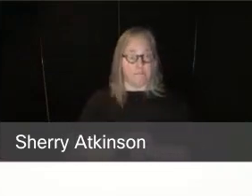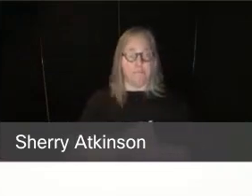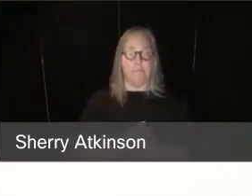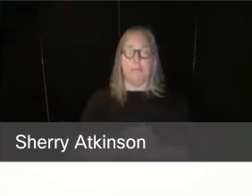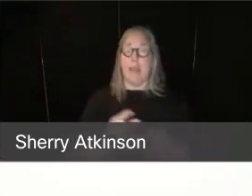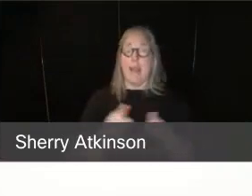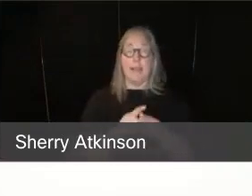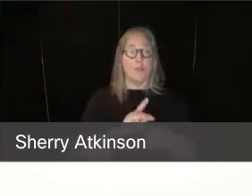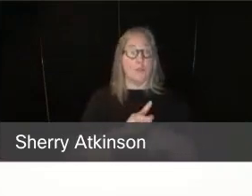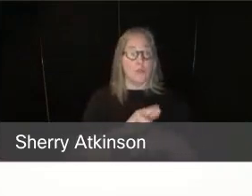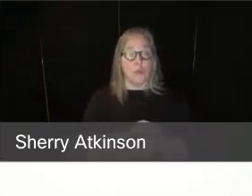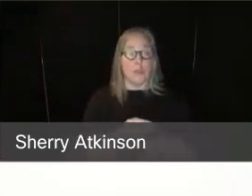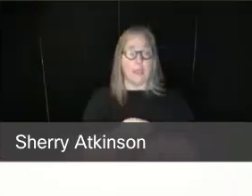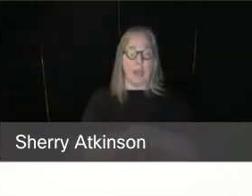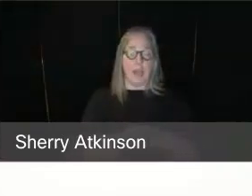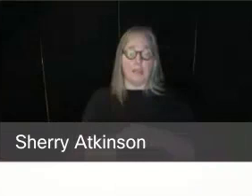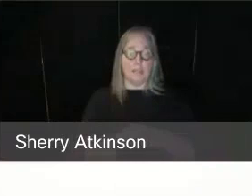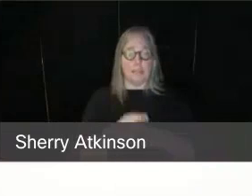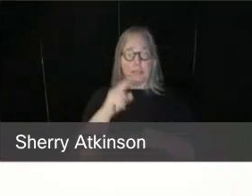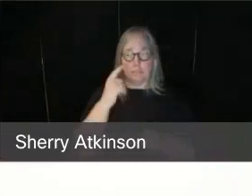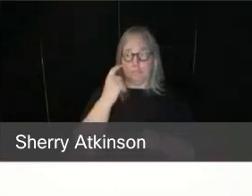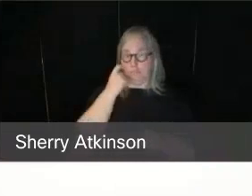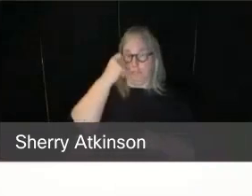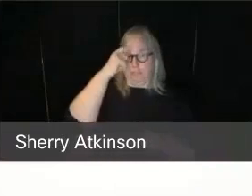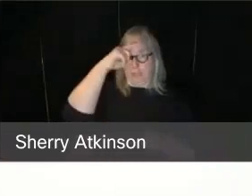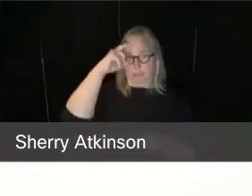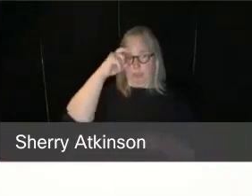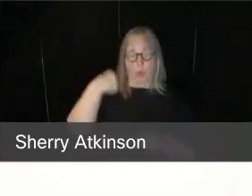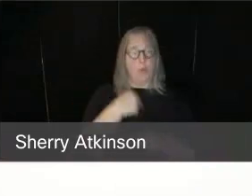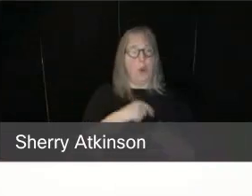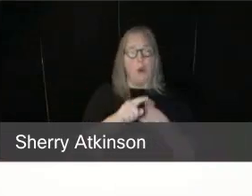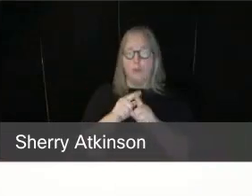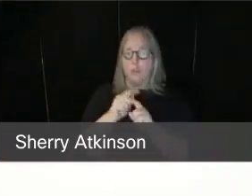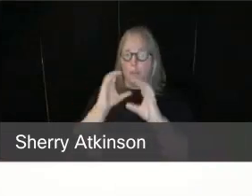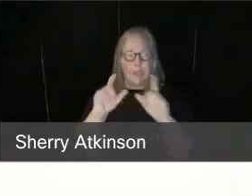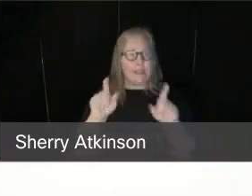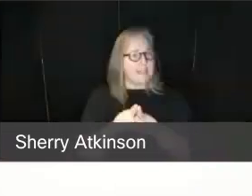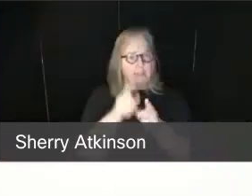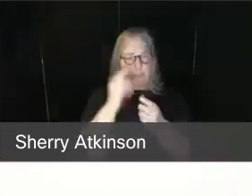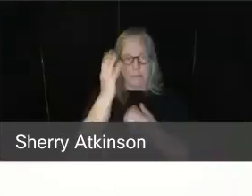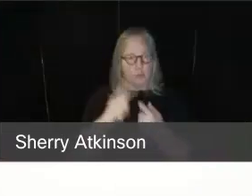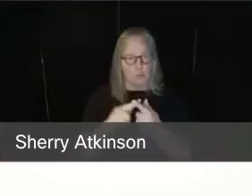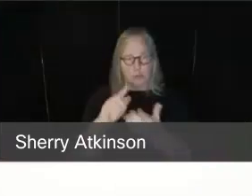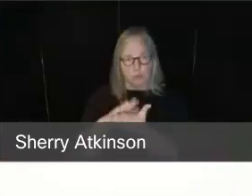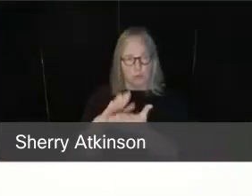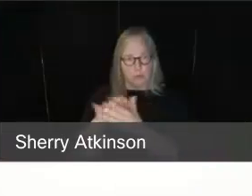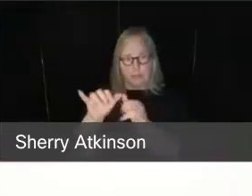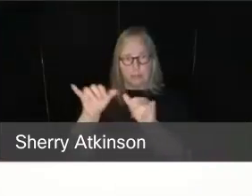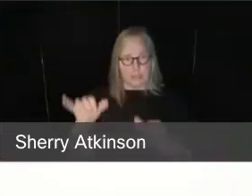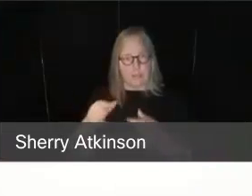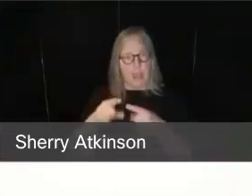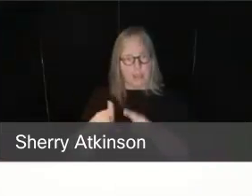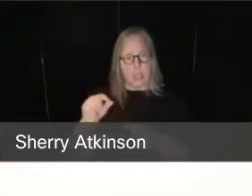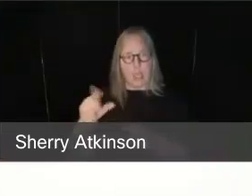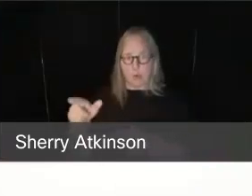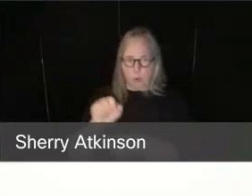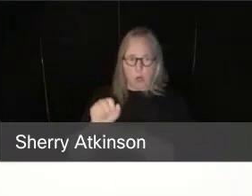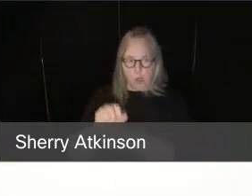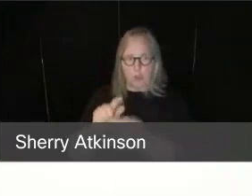early as the summer, we also communicated the same information to the school system as they were working to develop